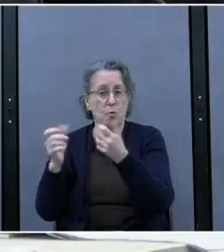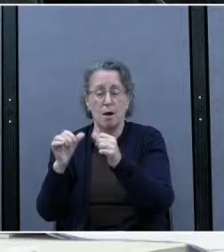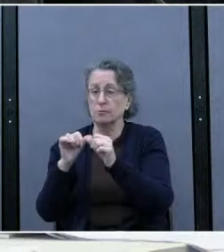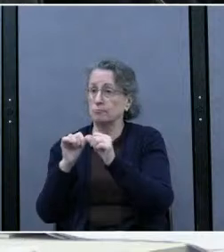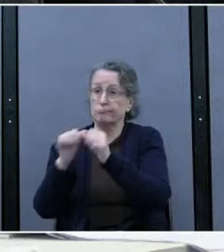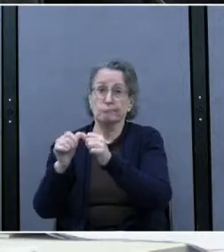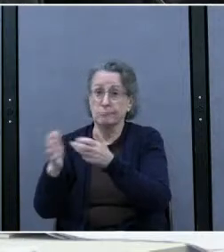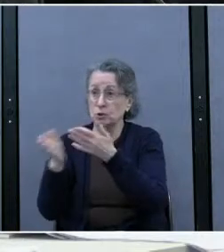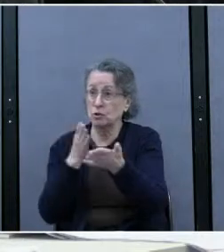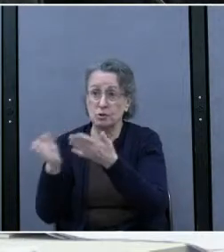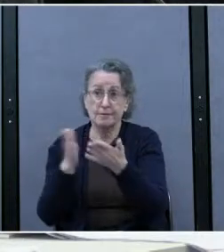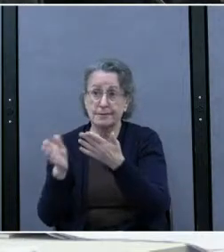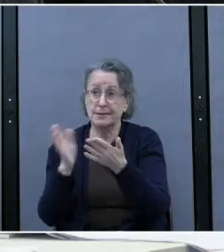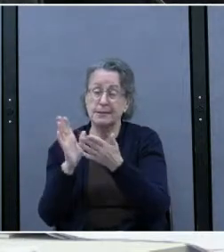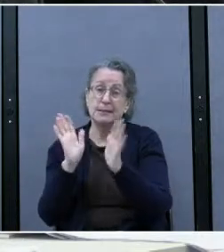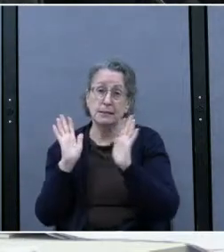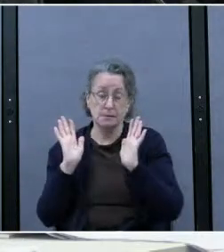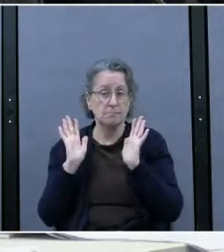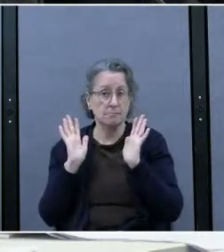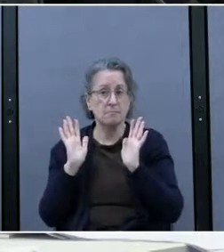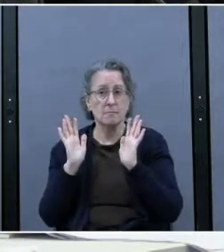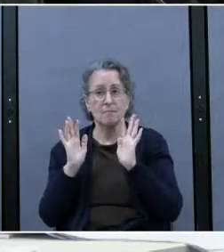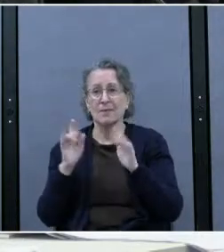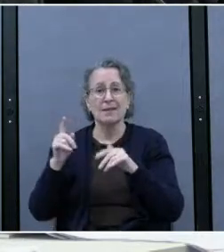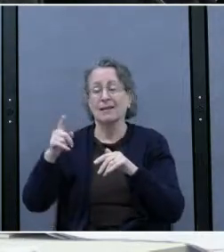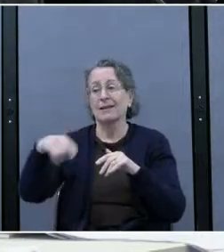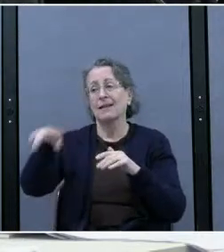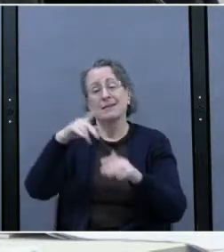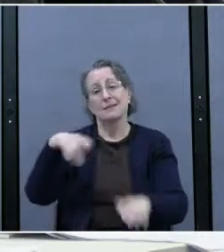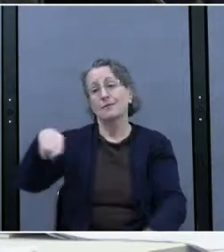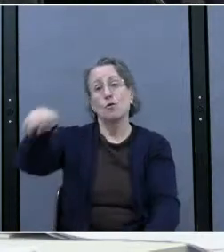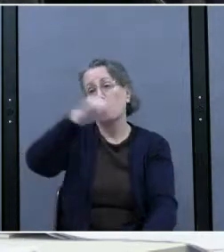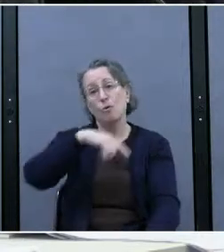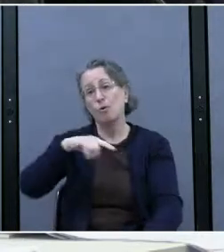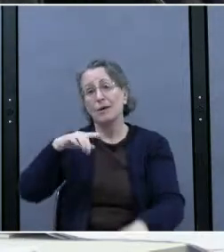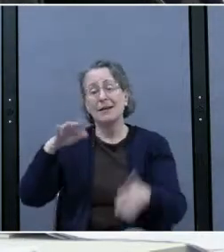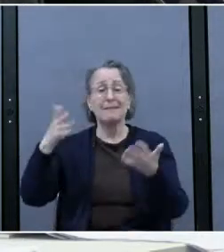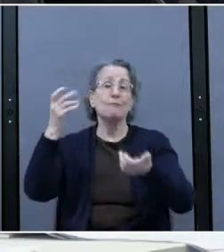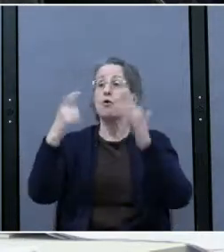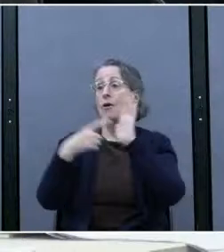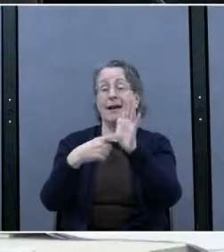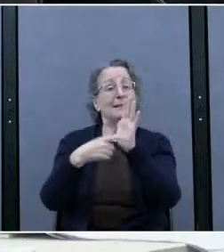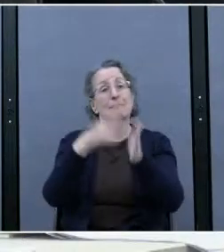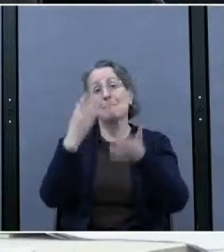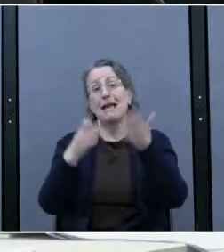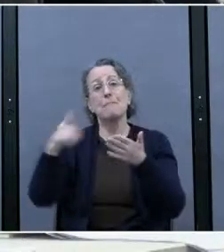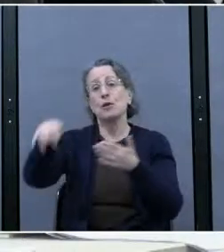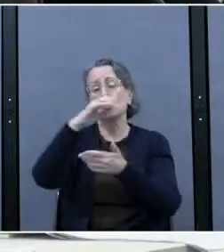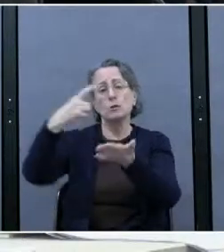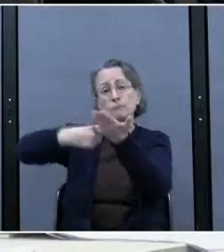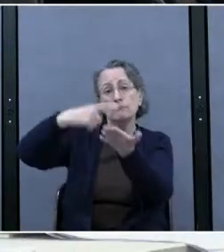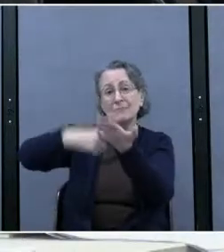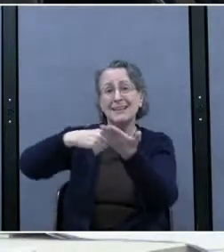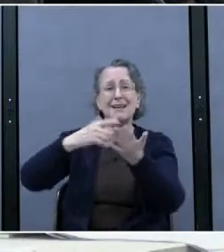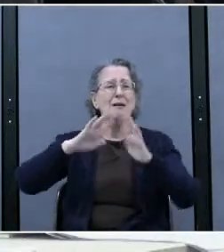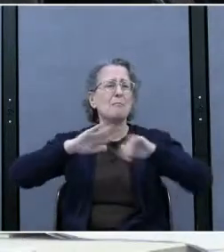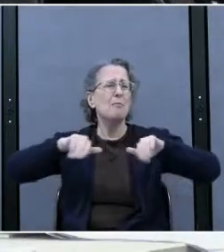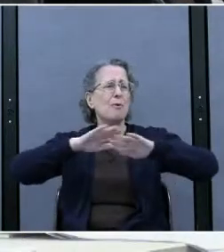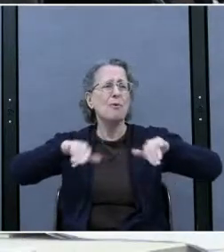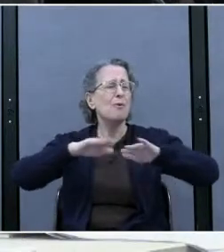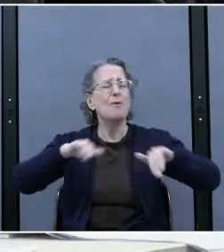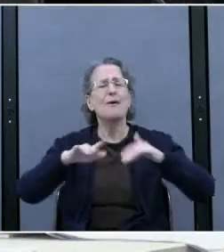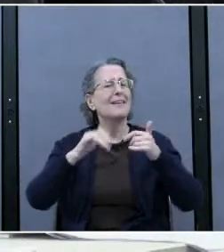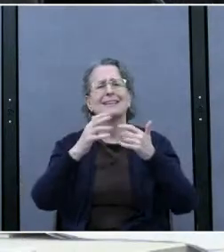manner to determine, well, yeah, actually, no, maybe we don't need a pool, or we don't need, you know, some of the services that